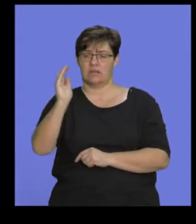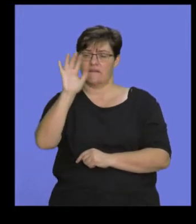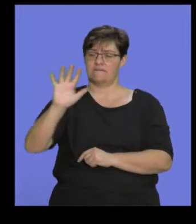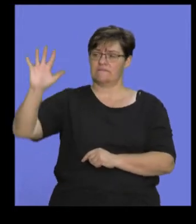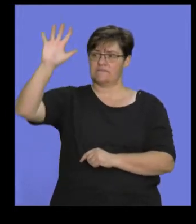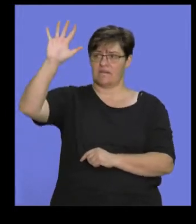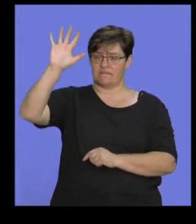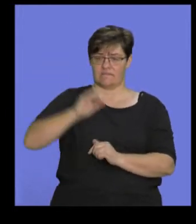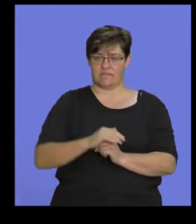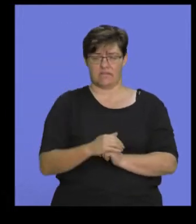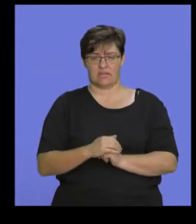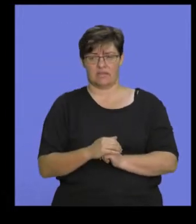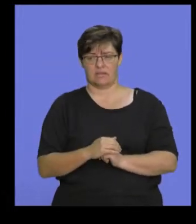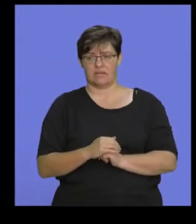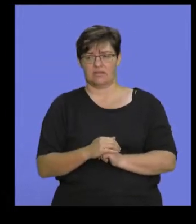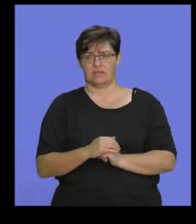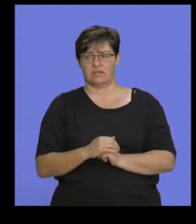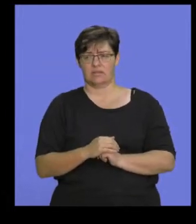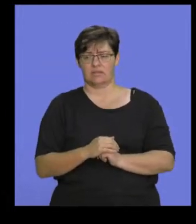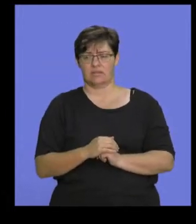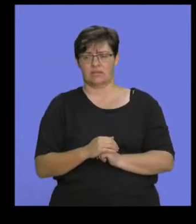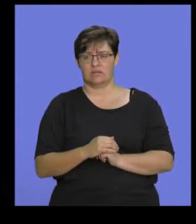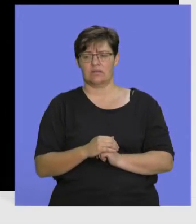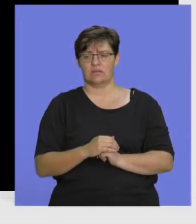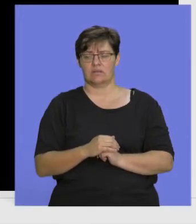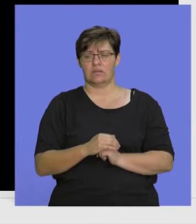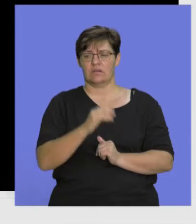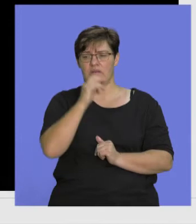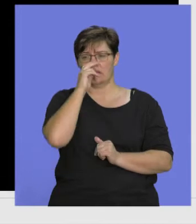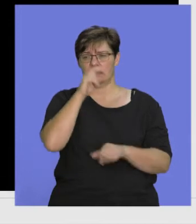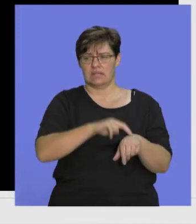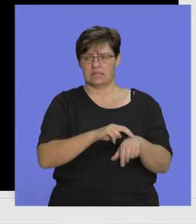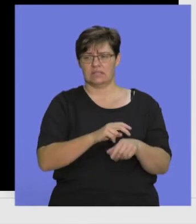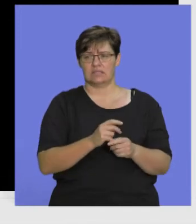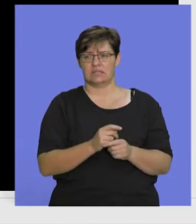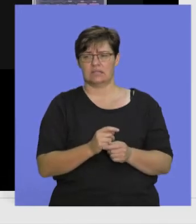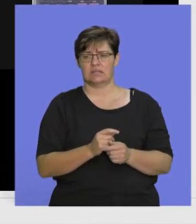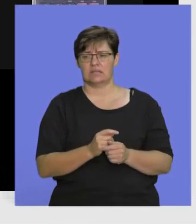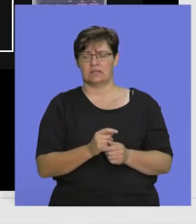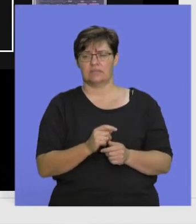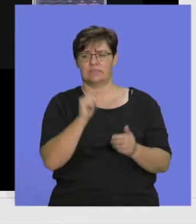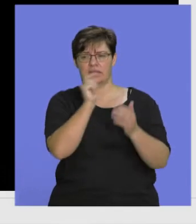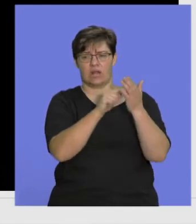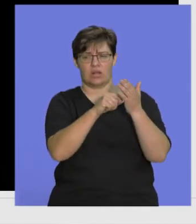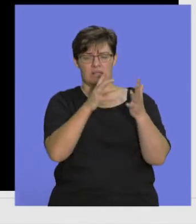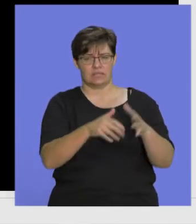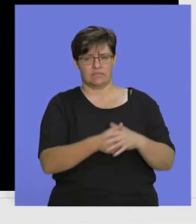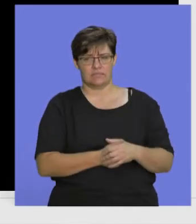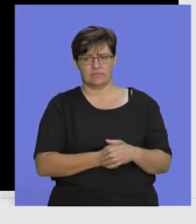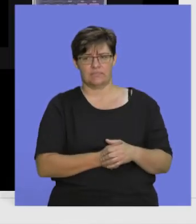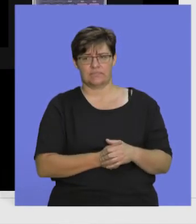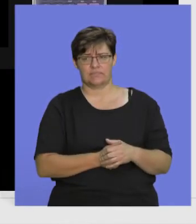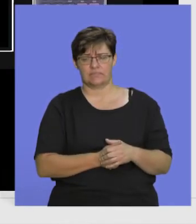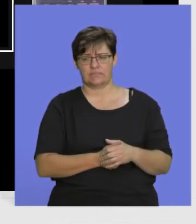exponent of 5. And then I will just need to use my calculator here.